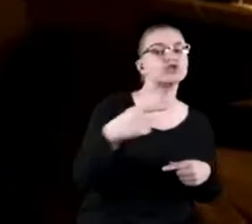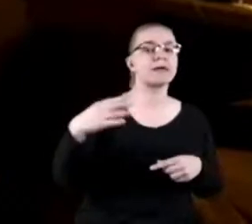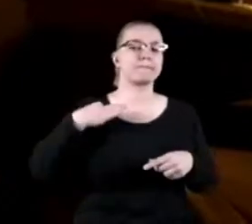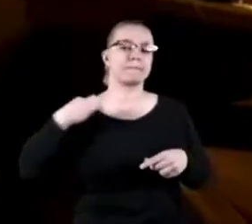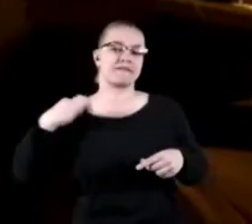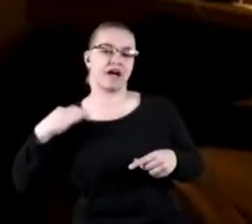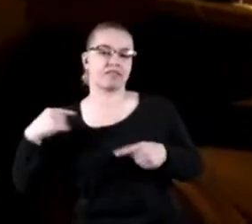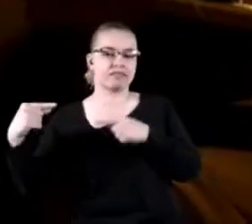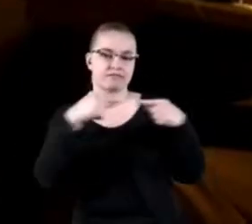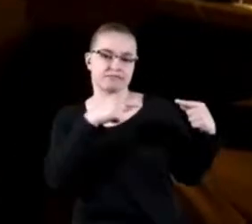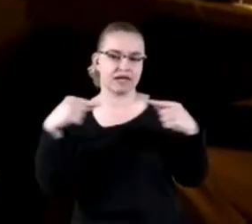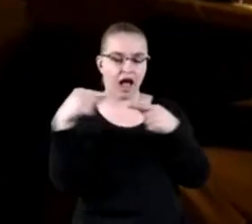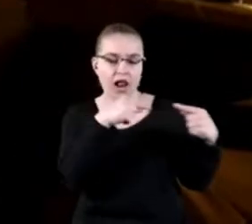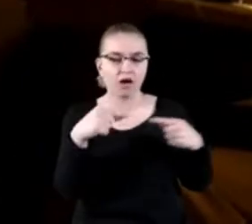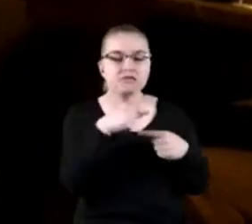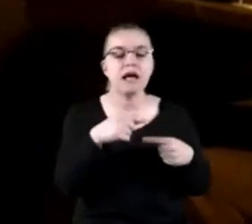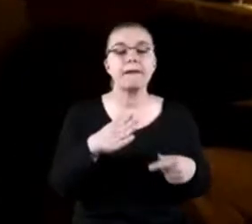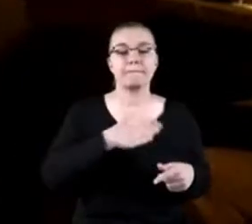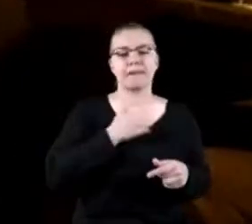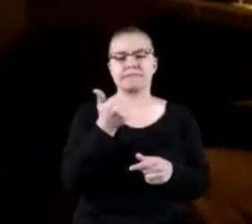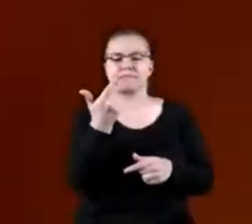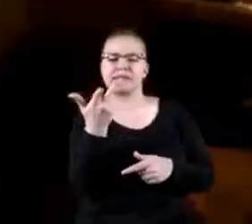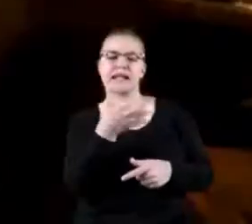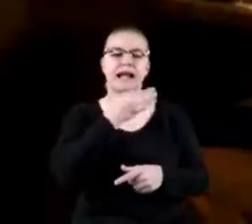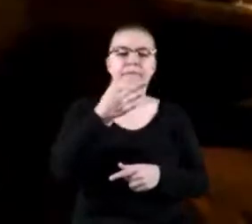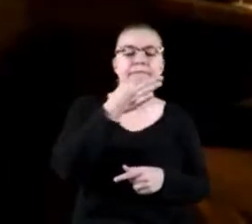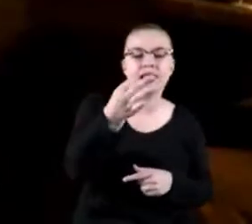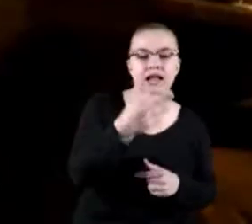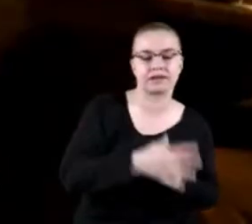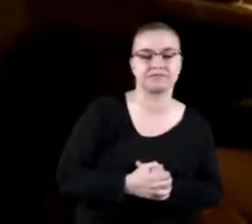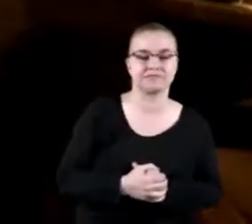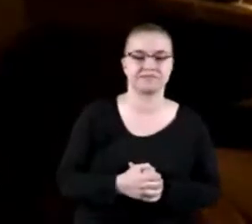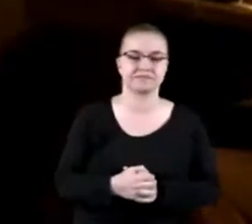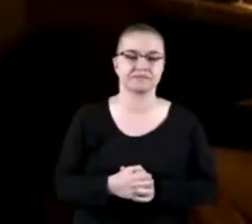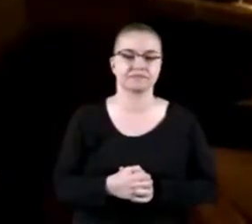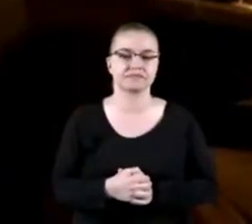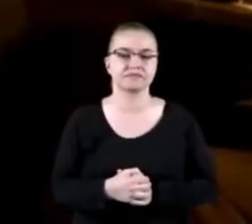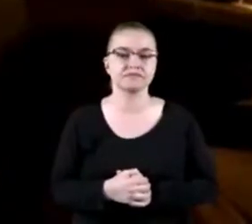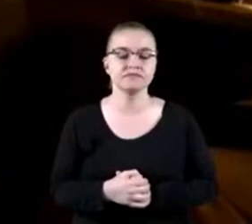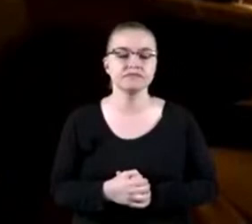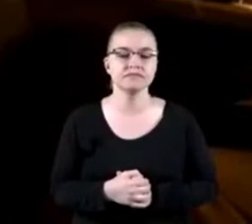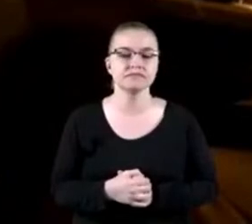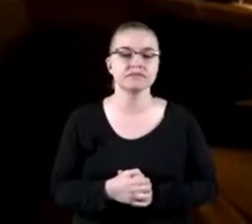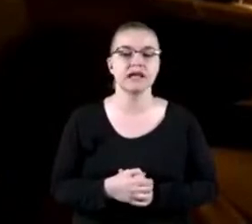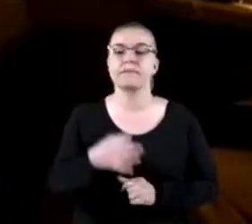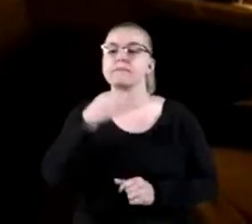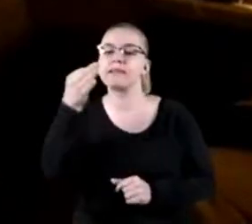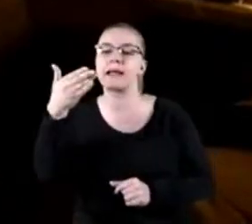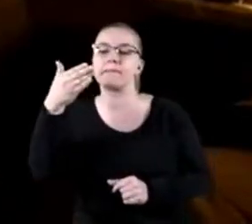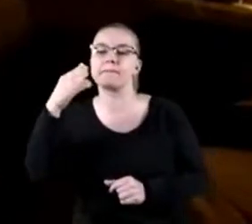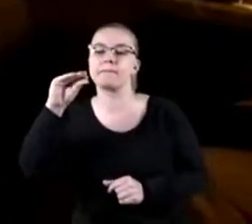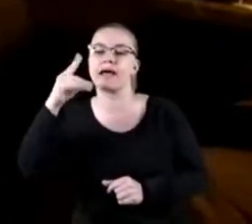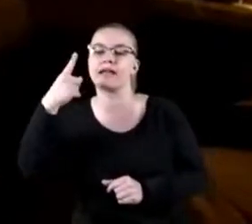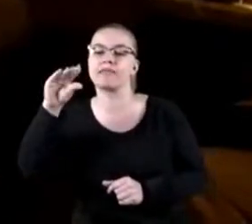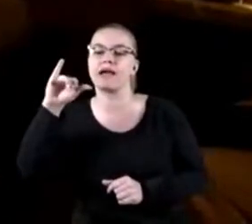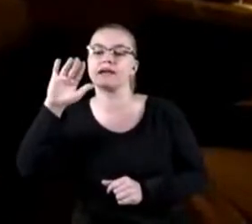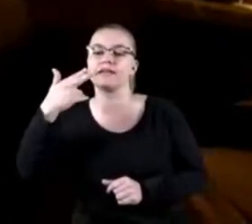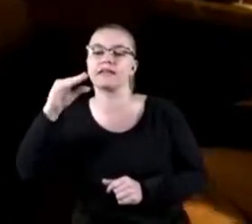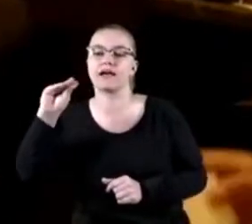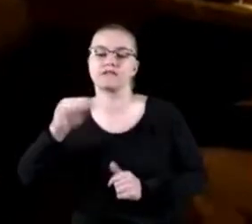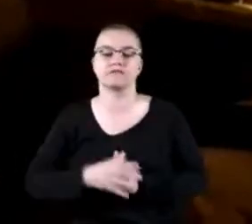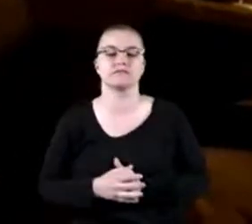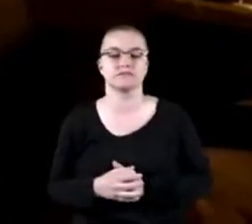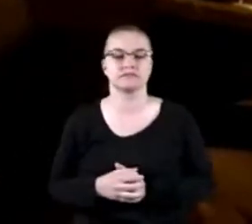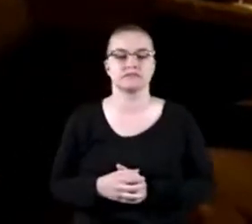the dignitaries from Medellin. I would like to congratulate him and the citizen of the nation to transform